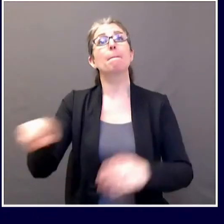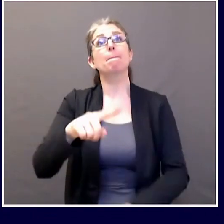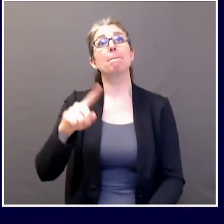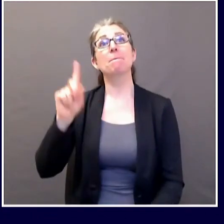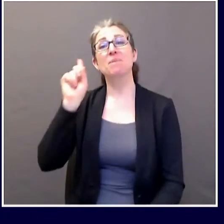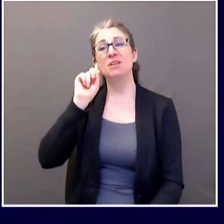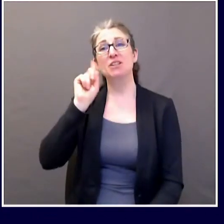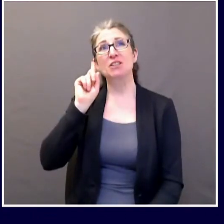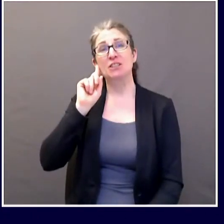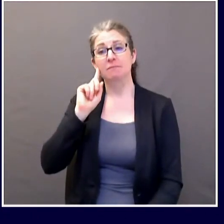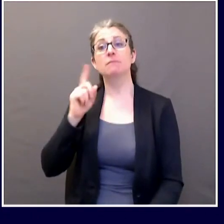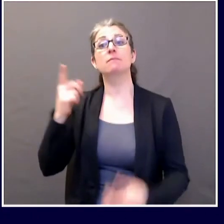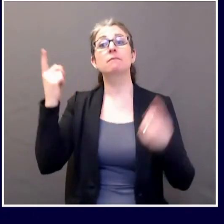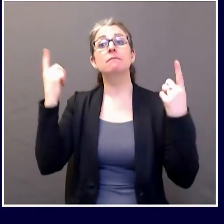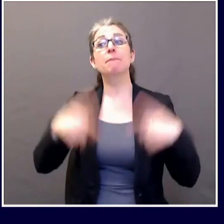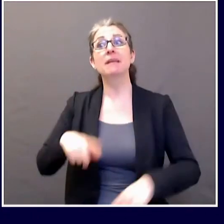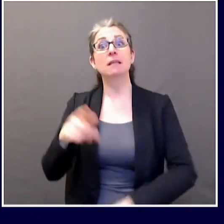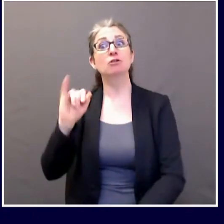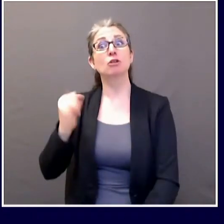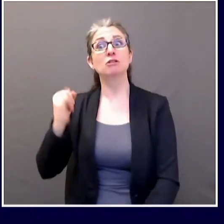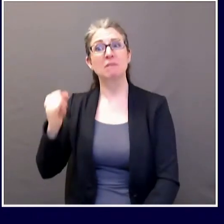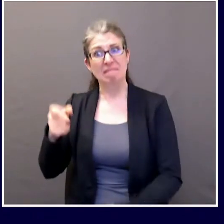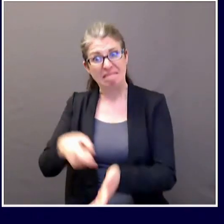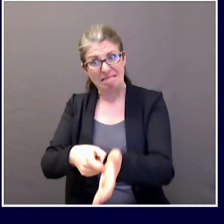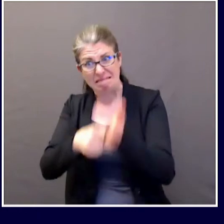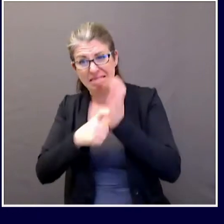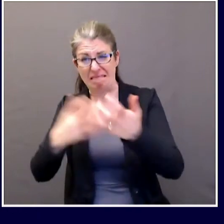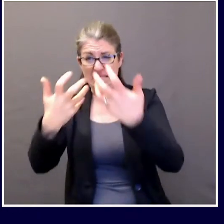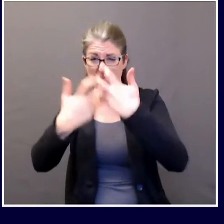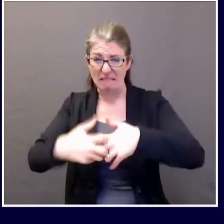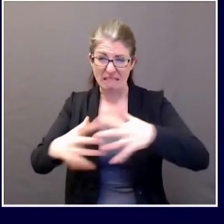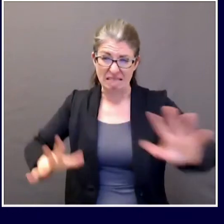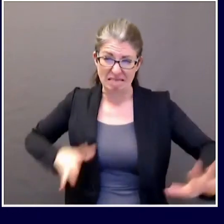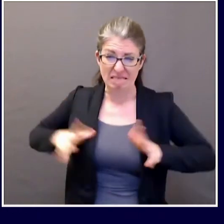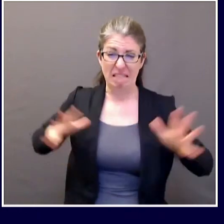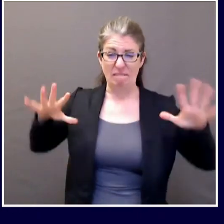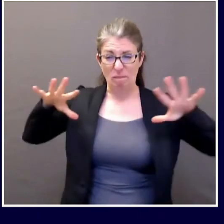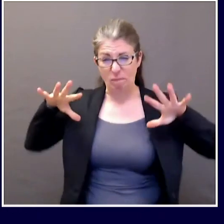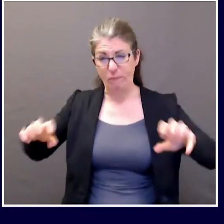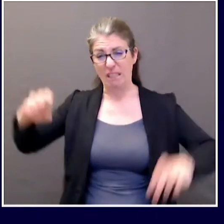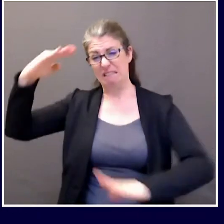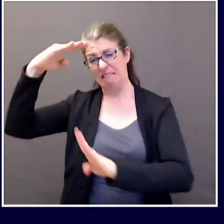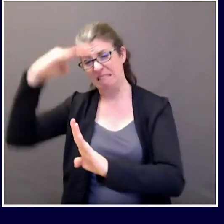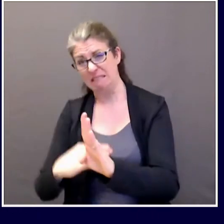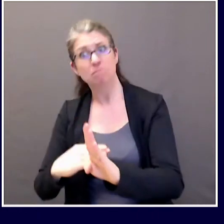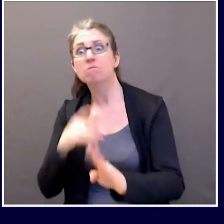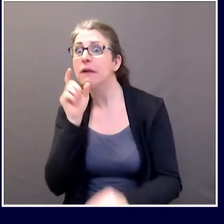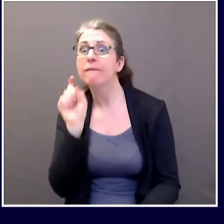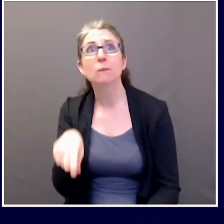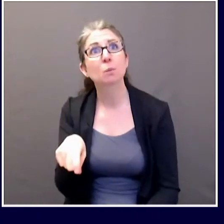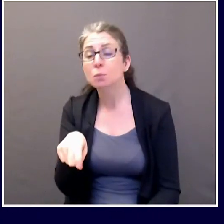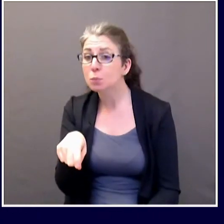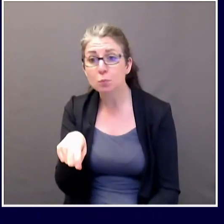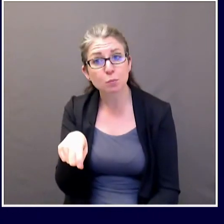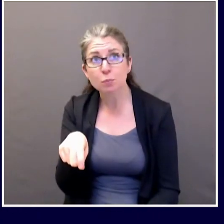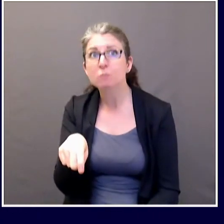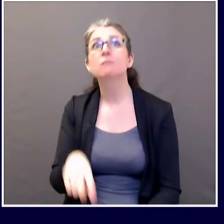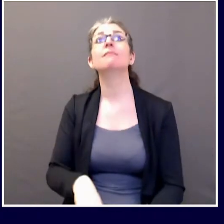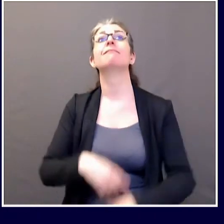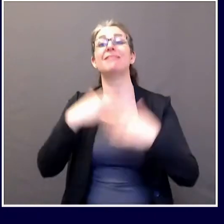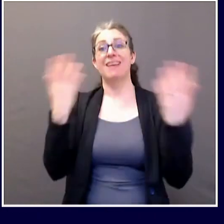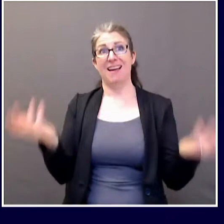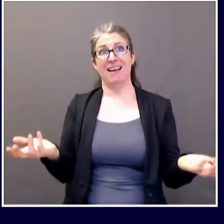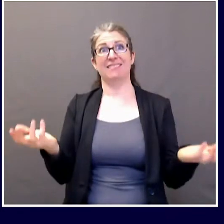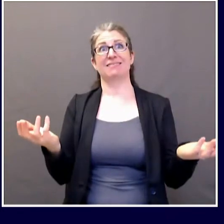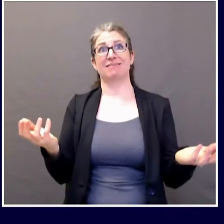true, but not what I want to focus on today. You may have heard that it doesn't even require a regular freezer.